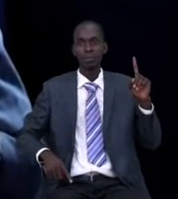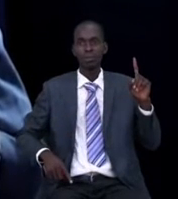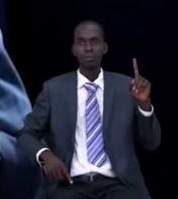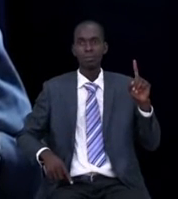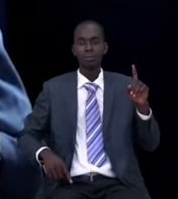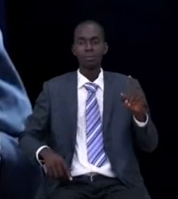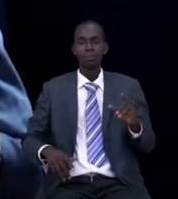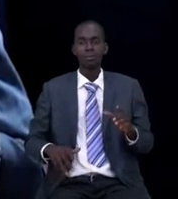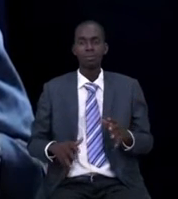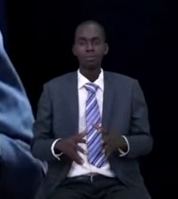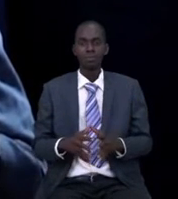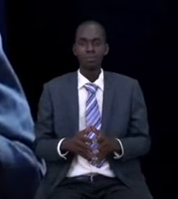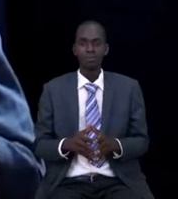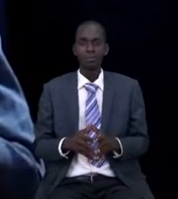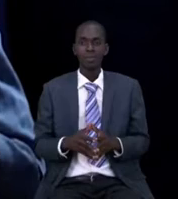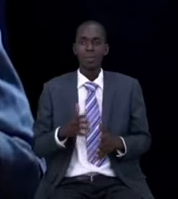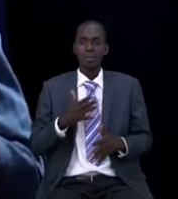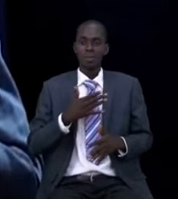Zuchiata